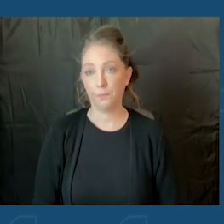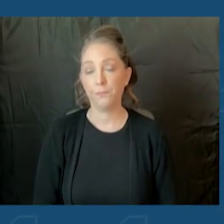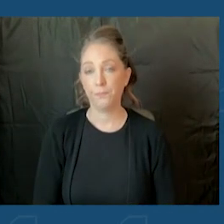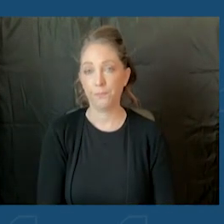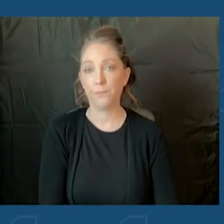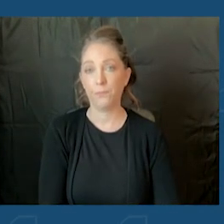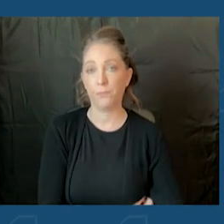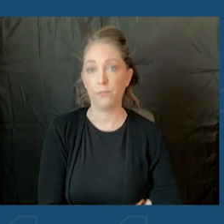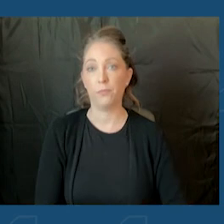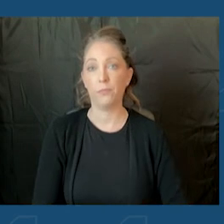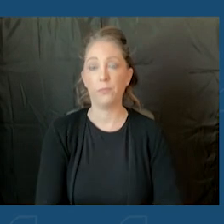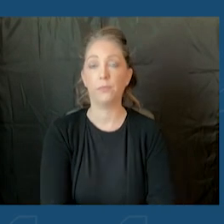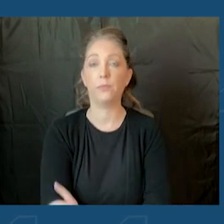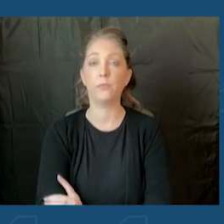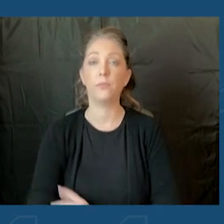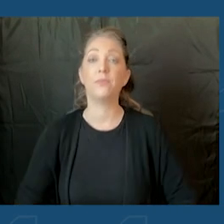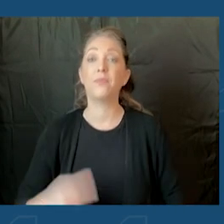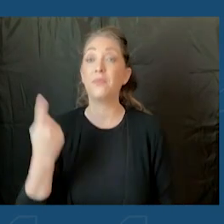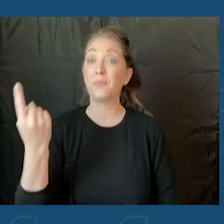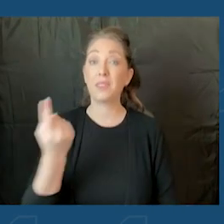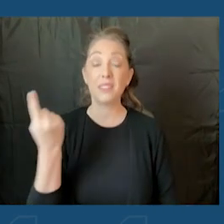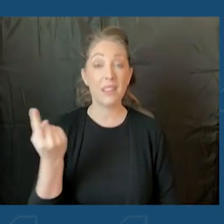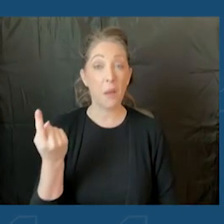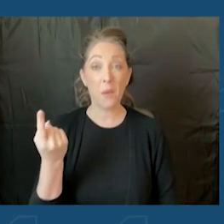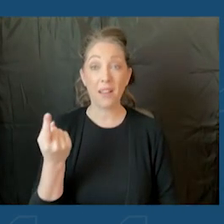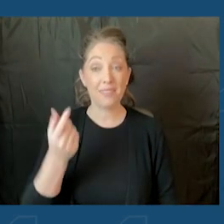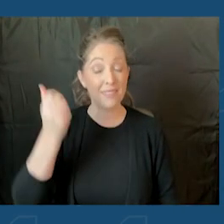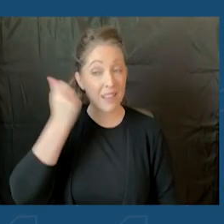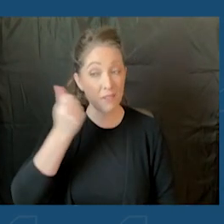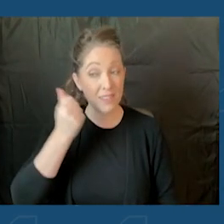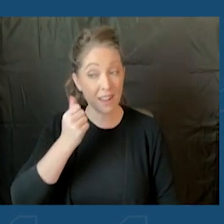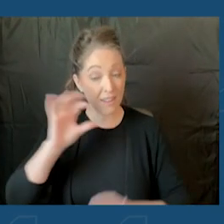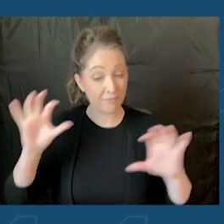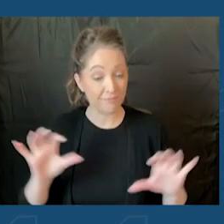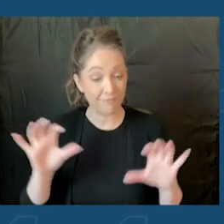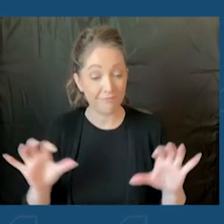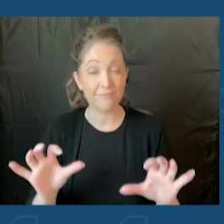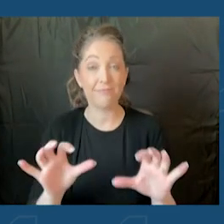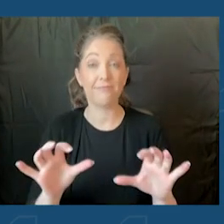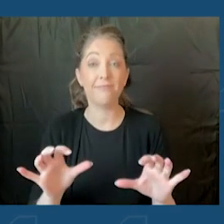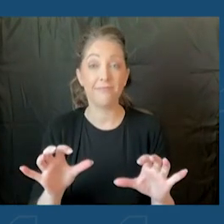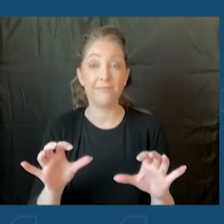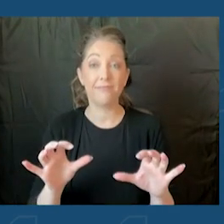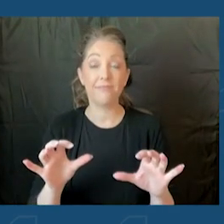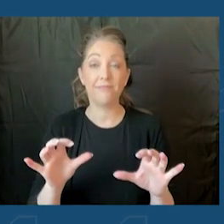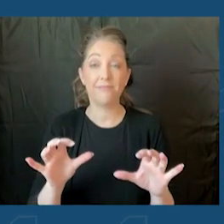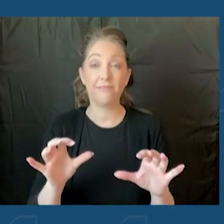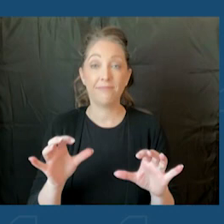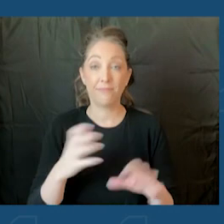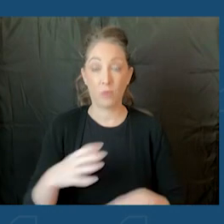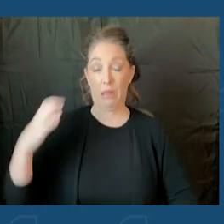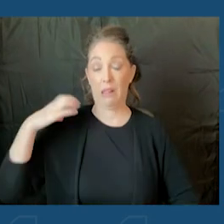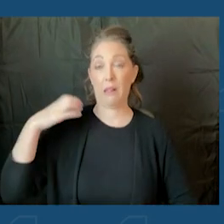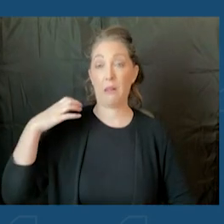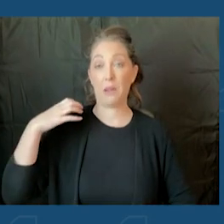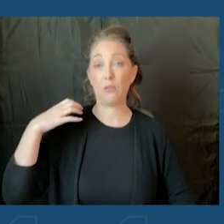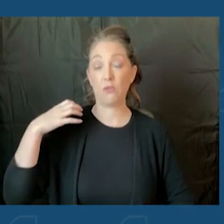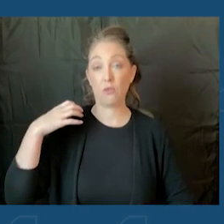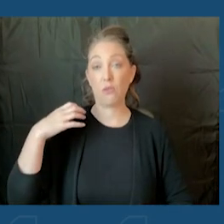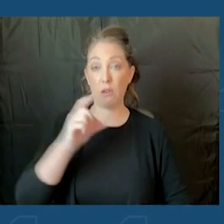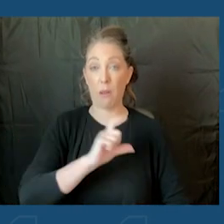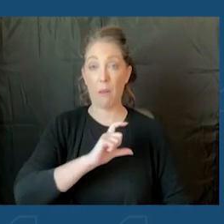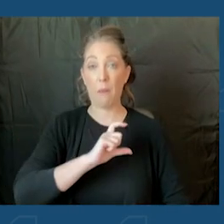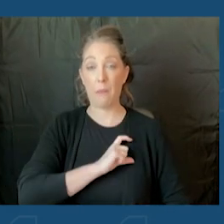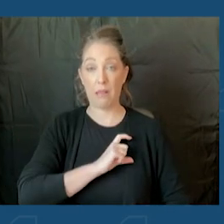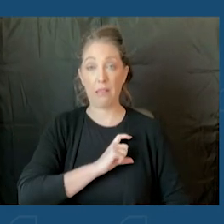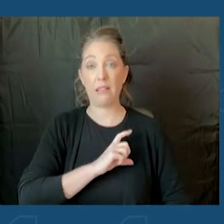And someone who's got their hands on every day is the Commissioner of the Police Department. And I want to thank our Commissioner, Rodney